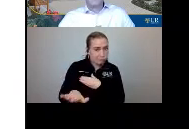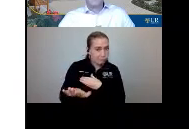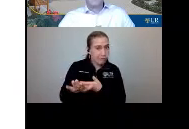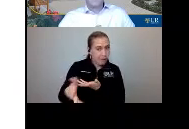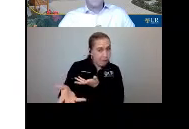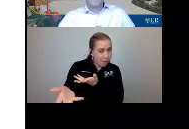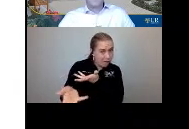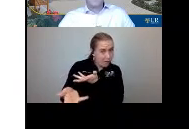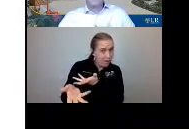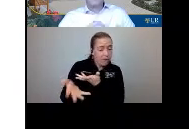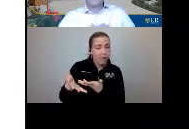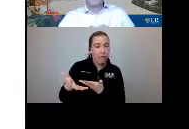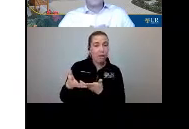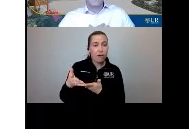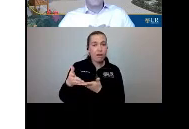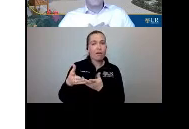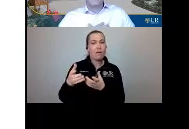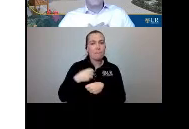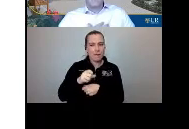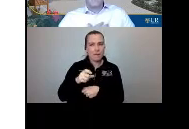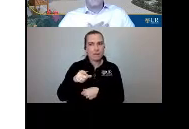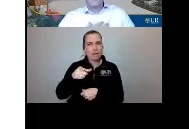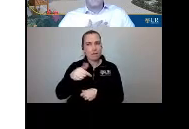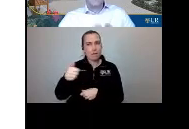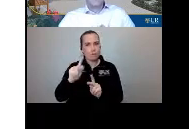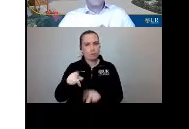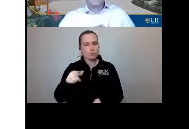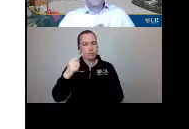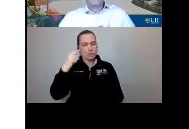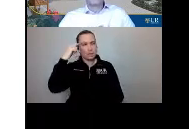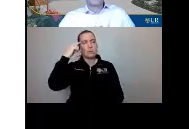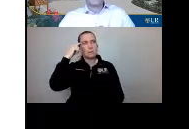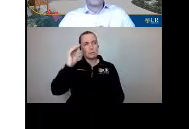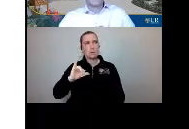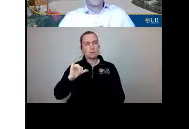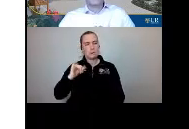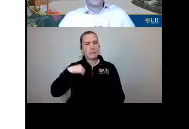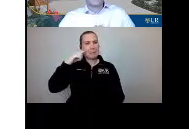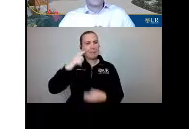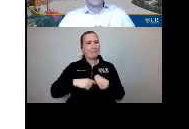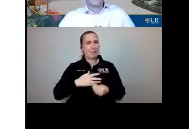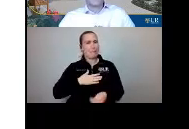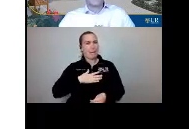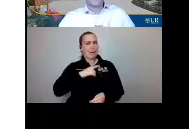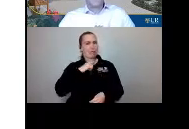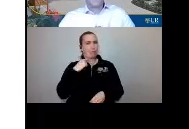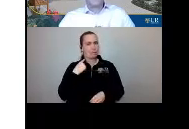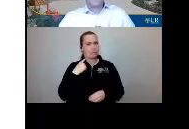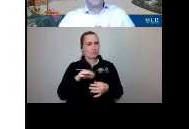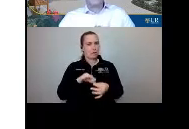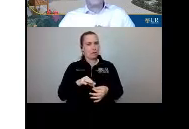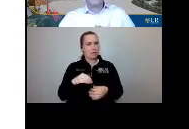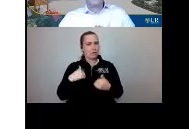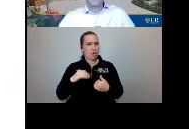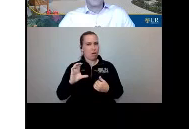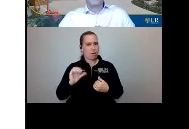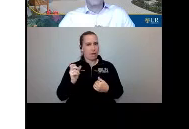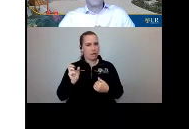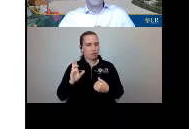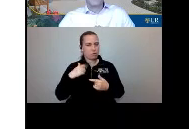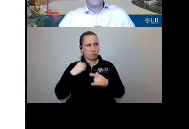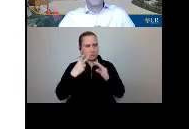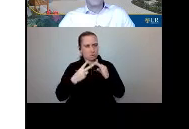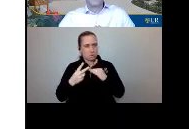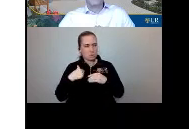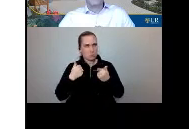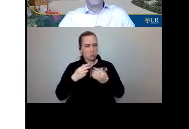thinks, yeah, I'm thinking about my risk for lung cancer. I'm thinking about my life expectancy. I'm screening to